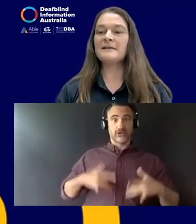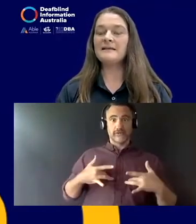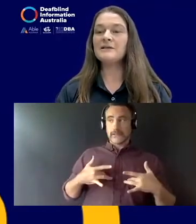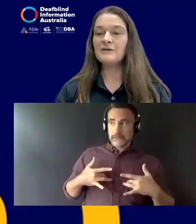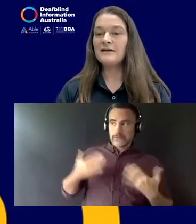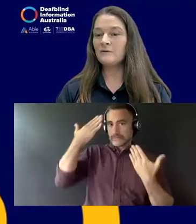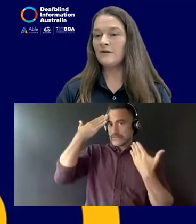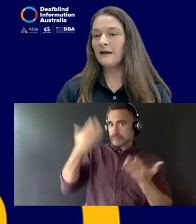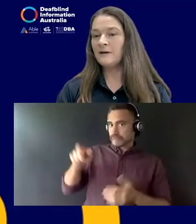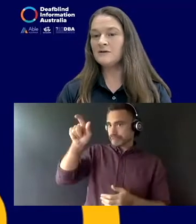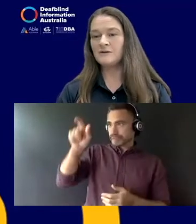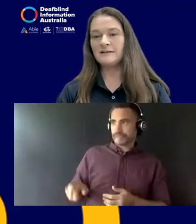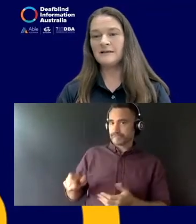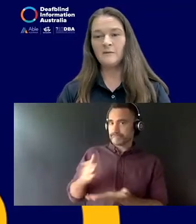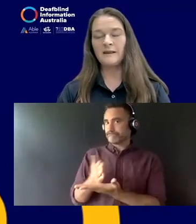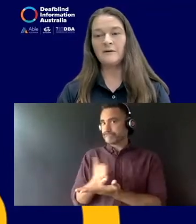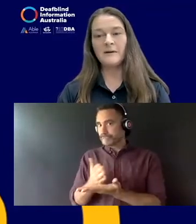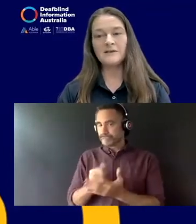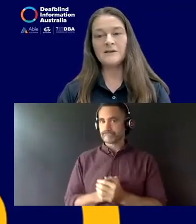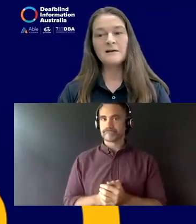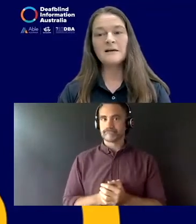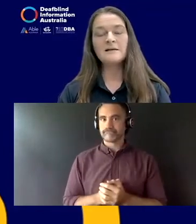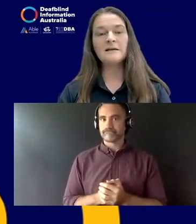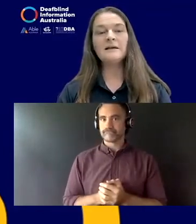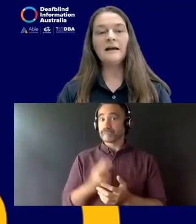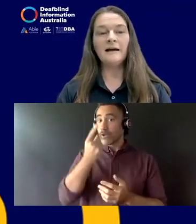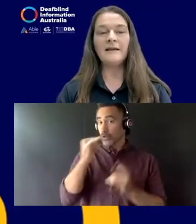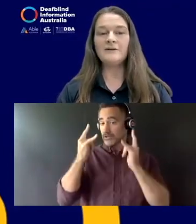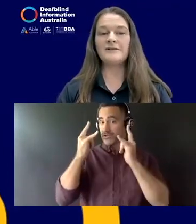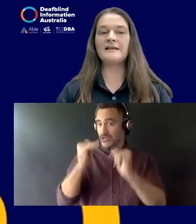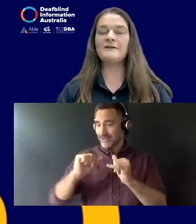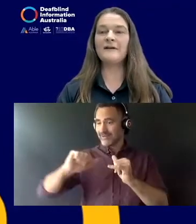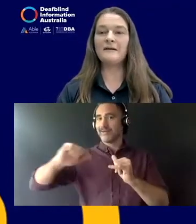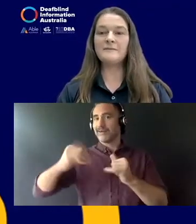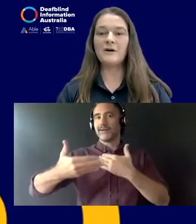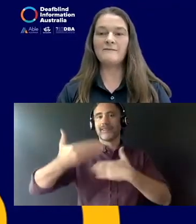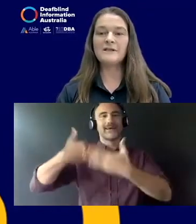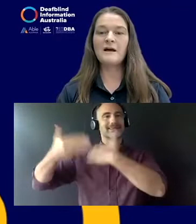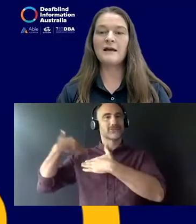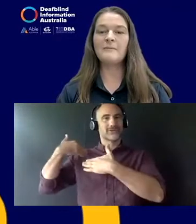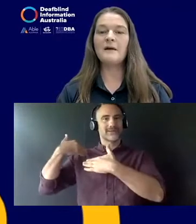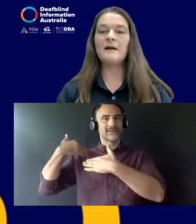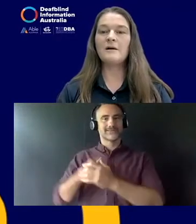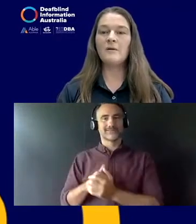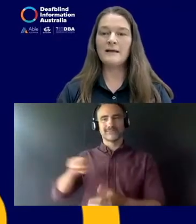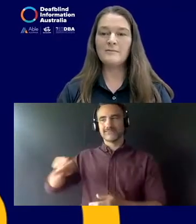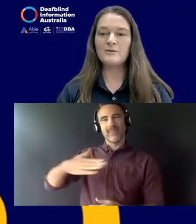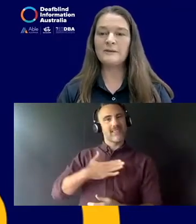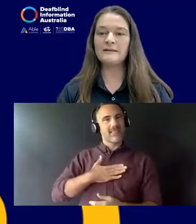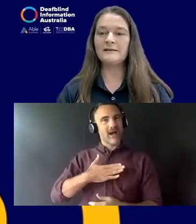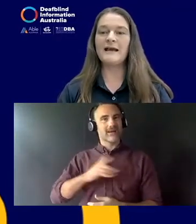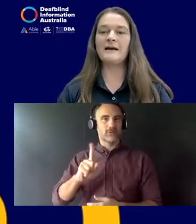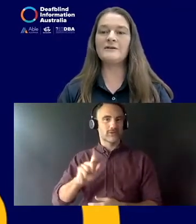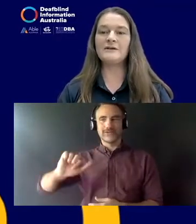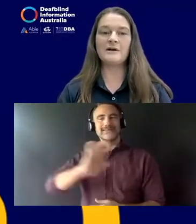the history of what they were interested in when they were much younger and the interests they've developed over time are quite important